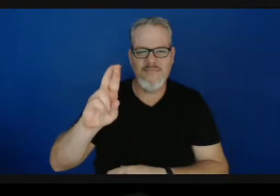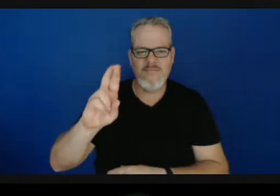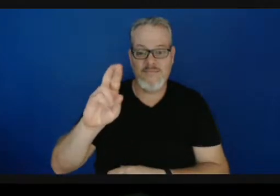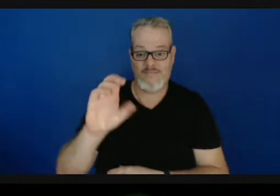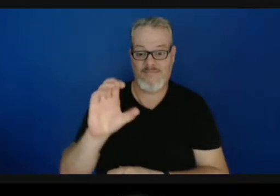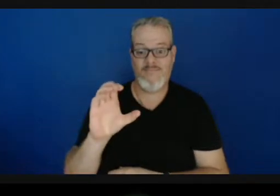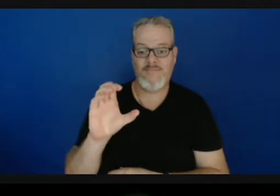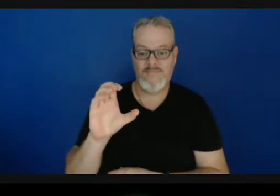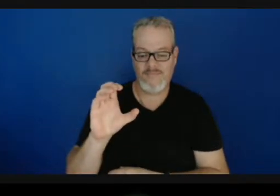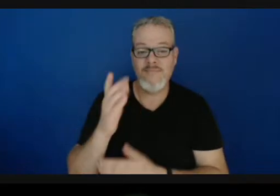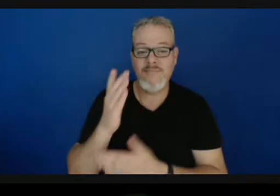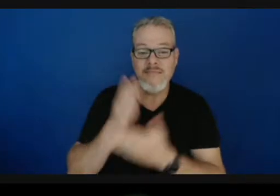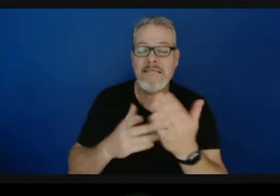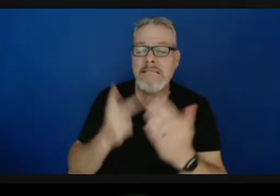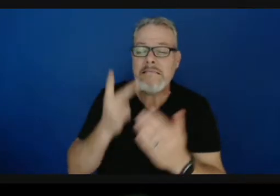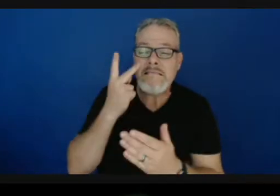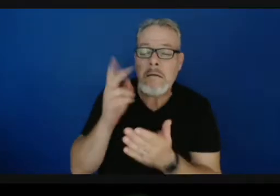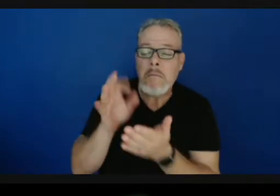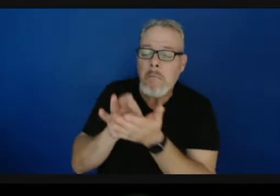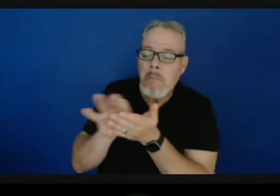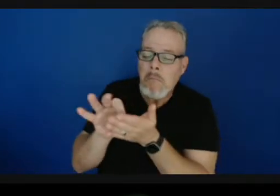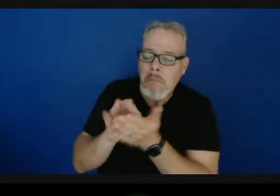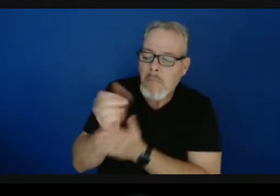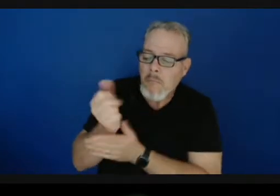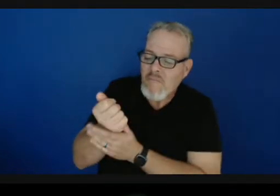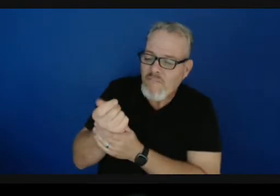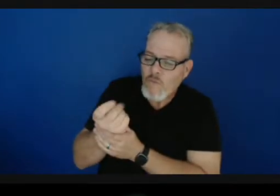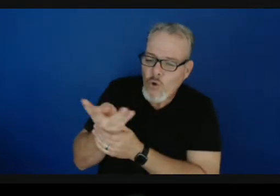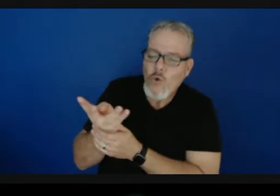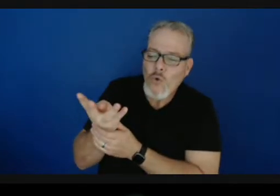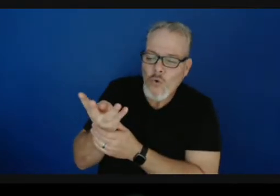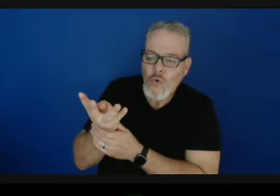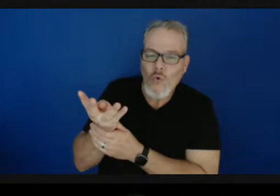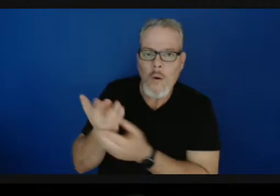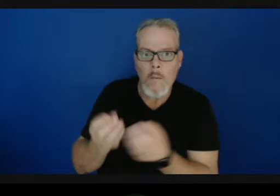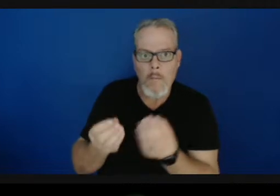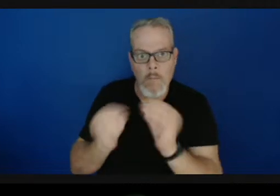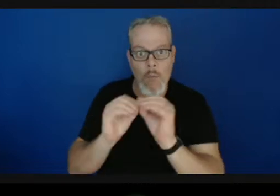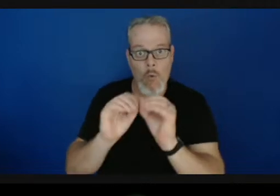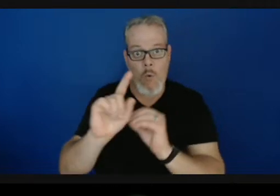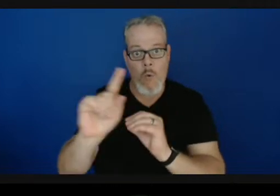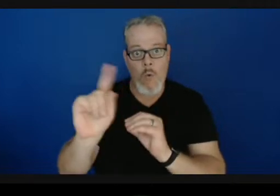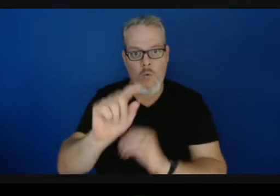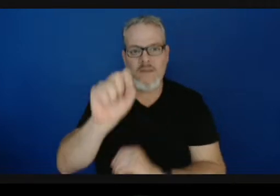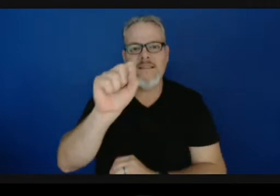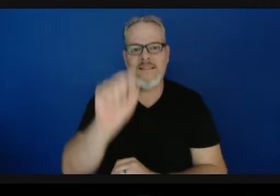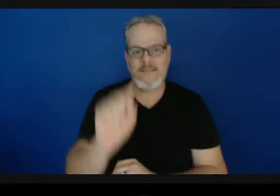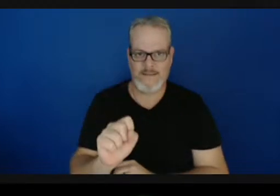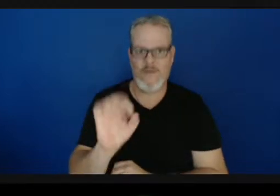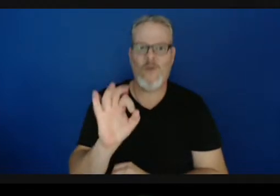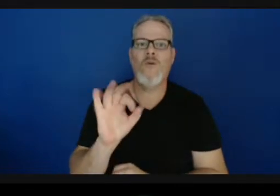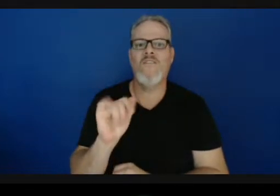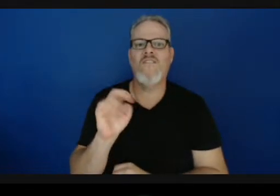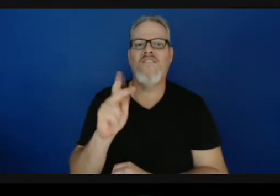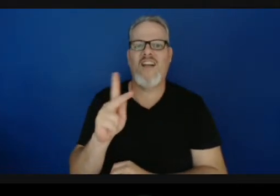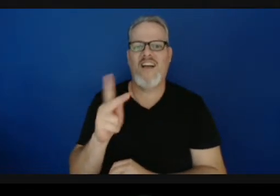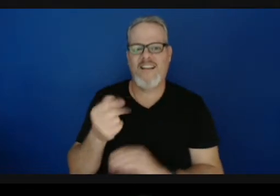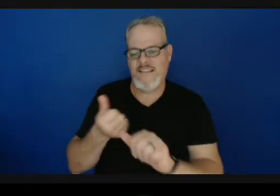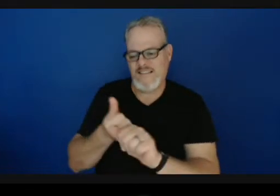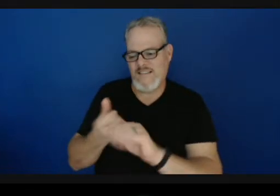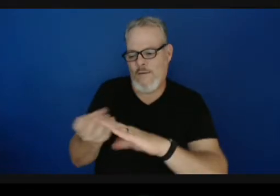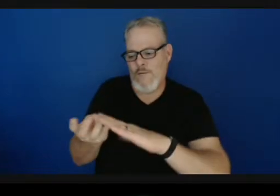of earthquakes in the Middle East Rift, and more so on the south flank there. As you imagine, as magma is trying to reoccupy this area,